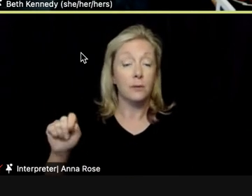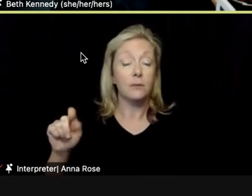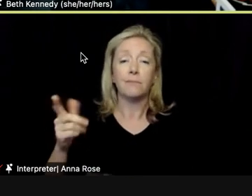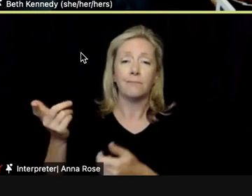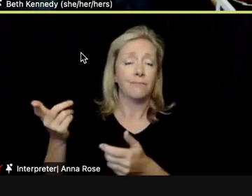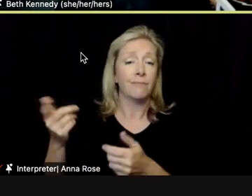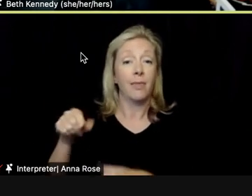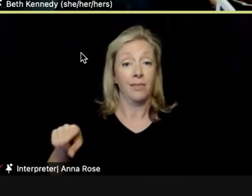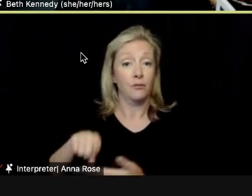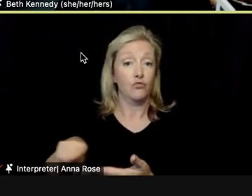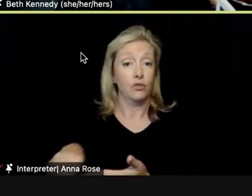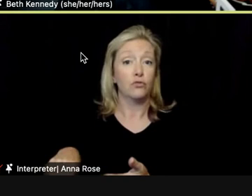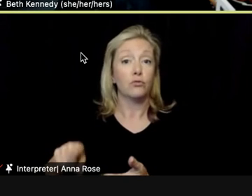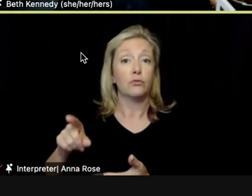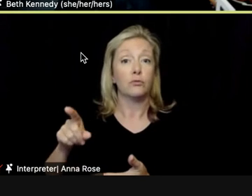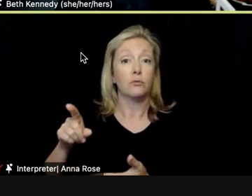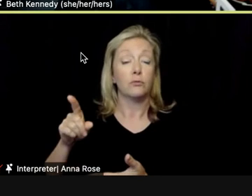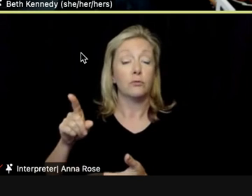study involved kids